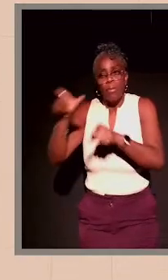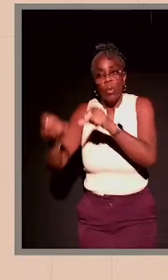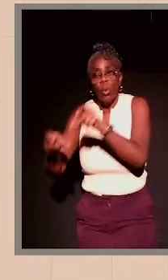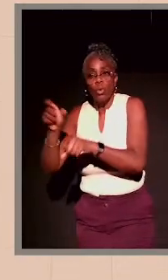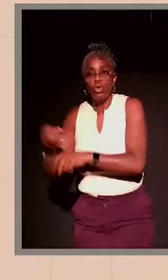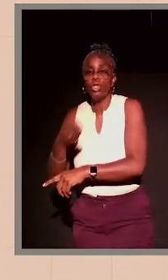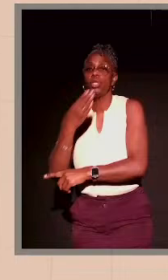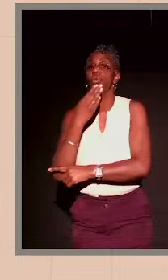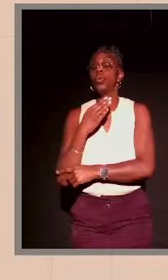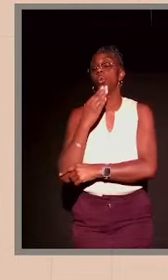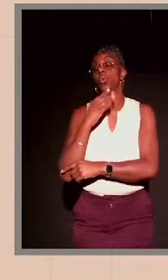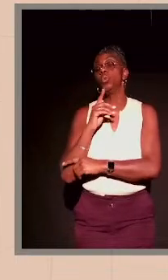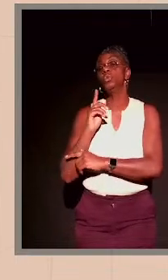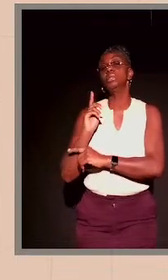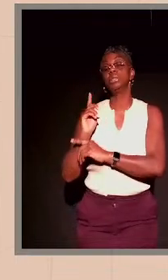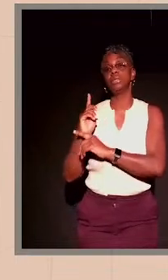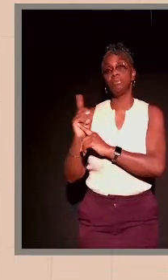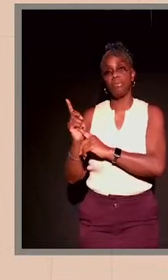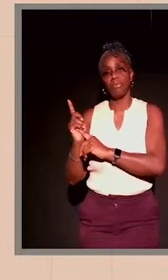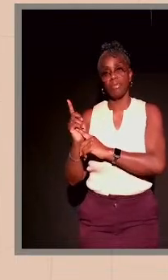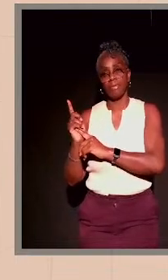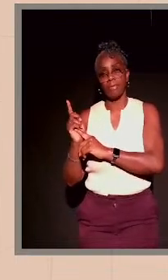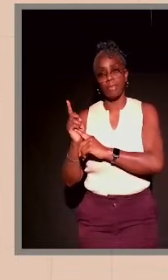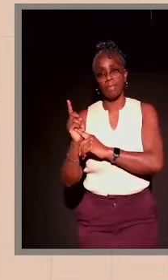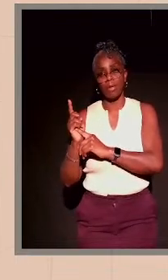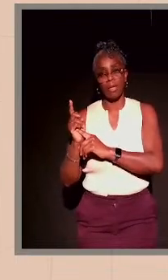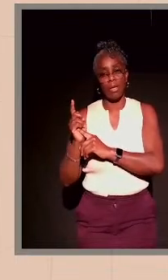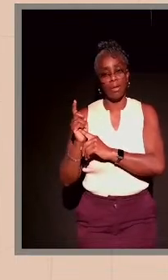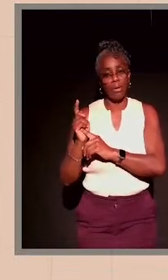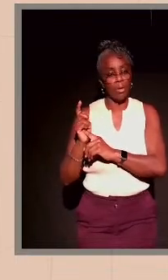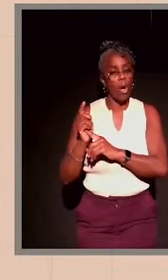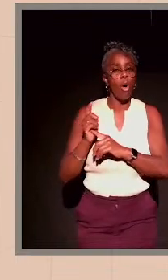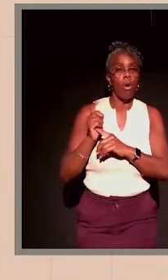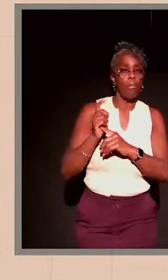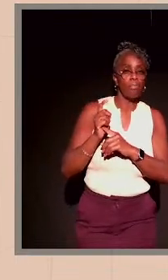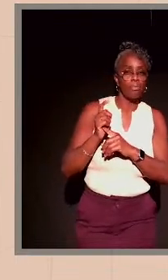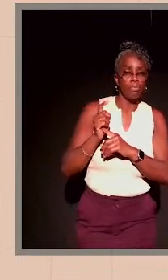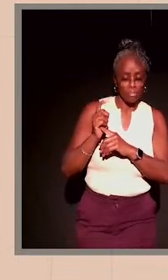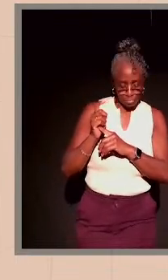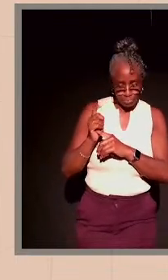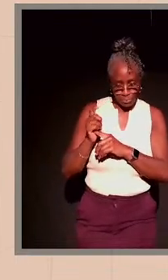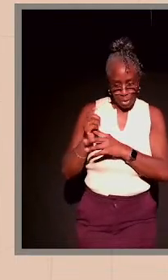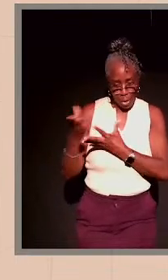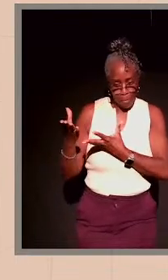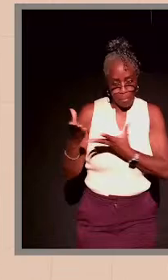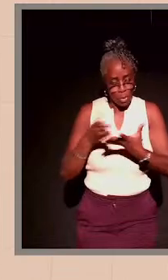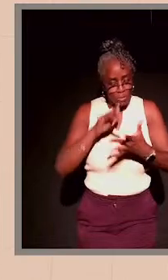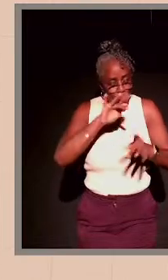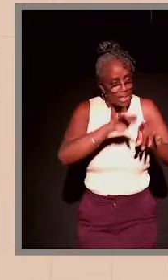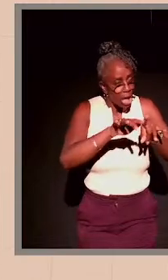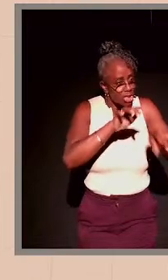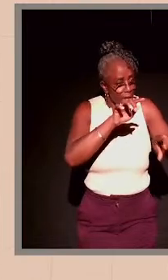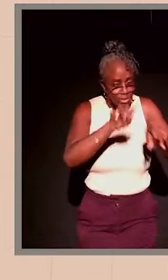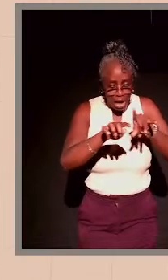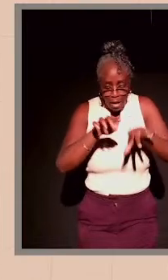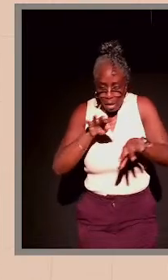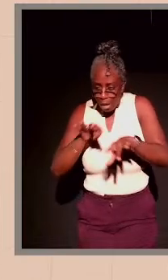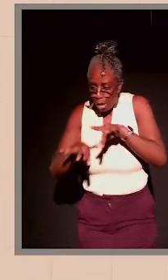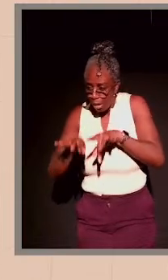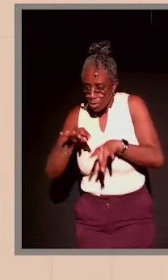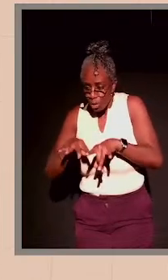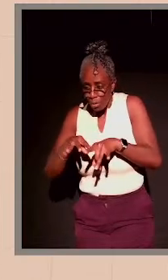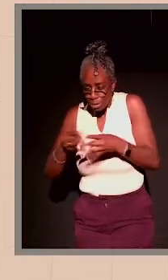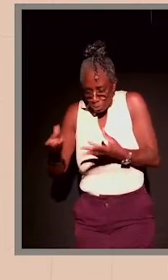use their portable touchscreen devices as a means for drawing the